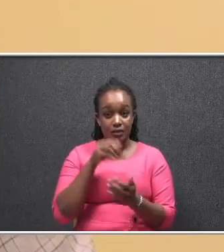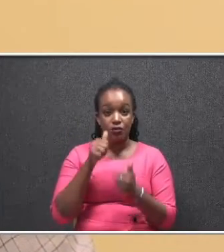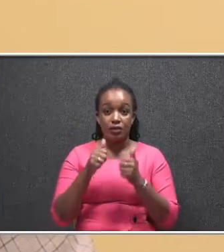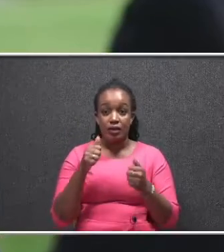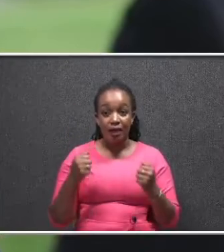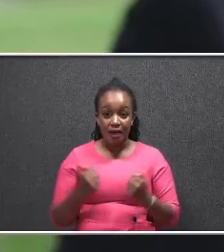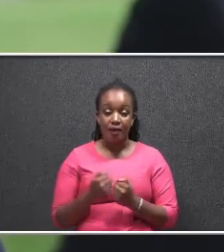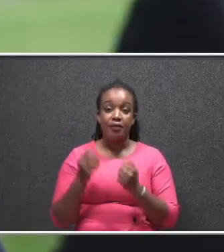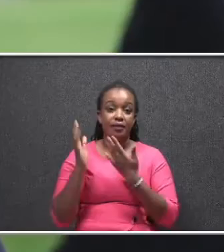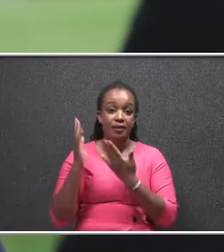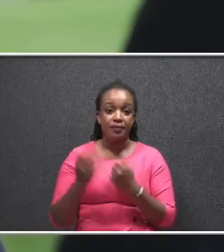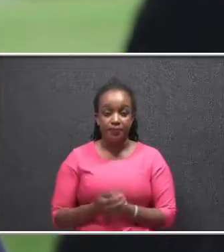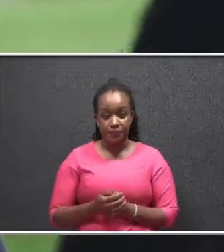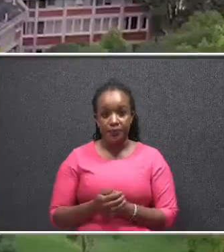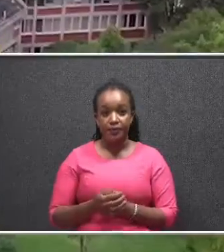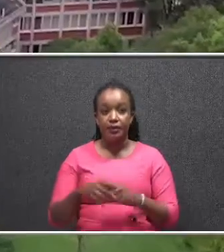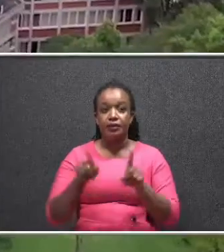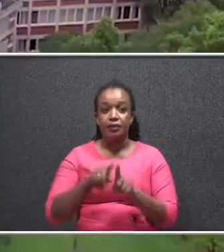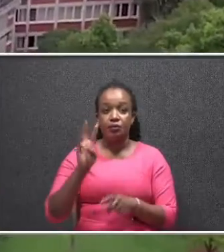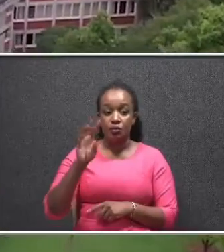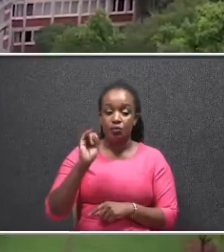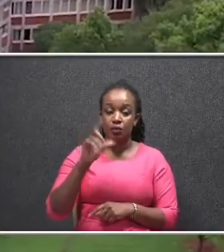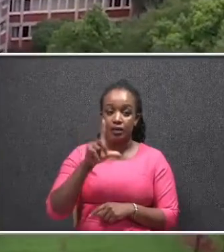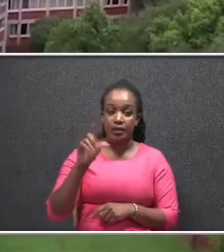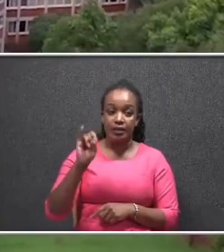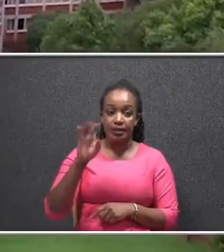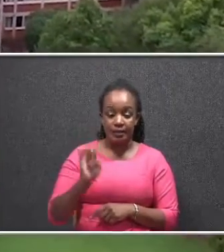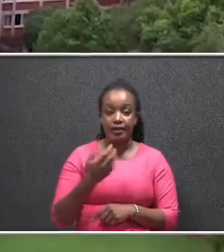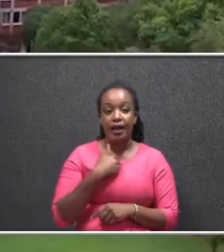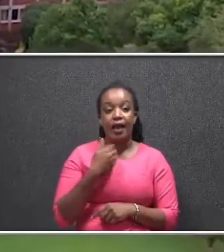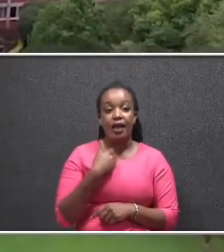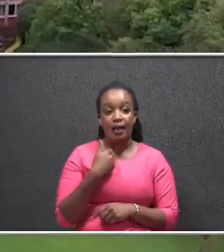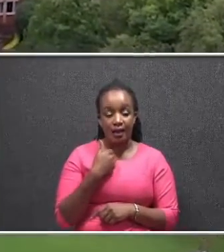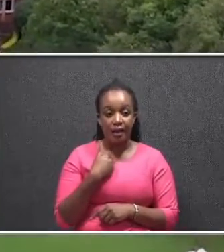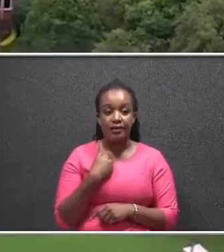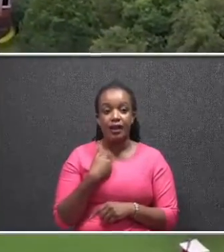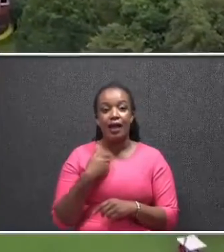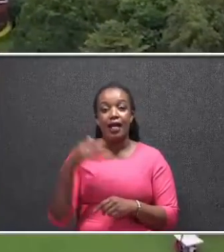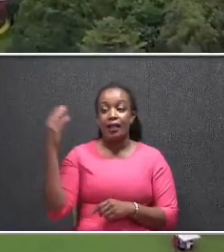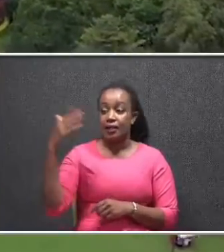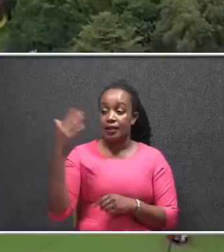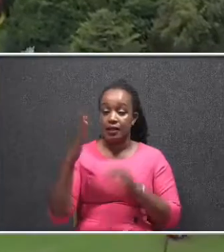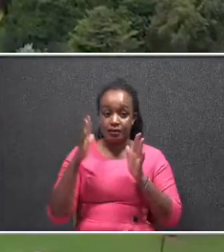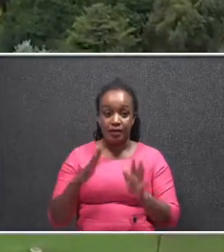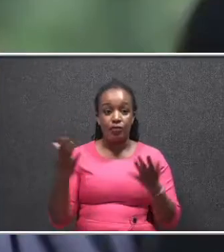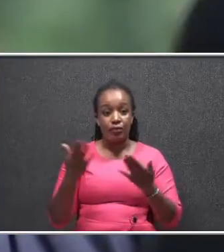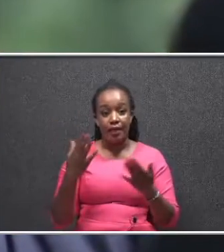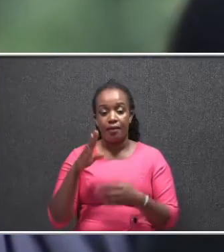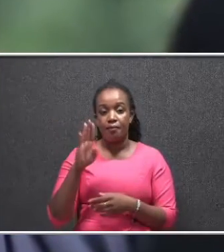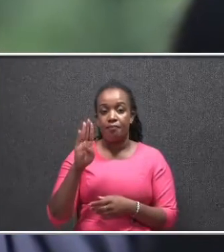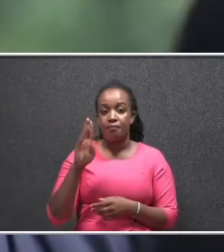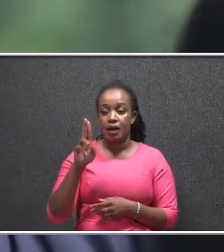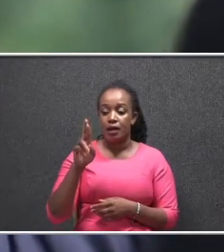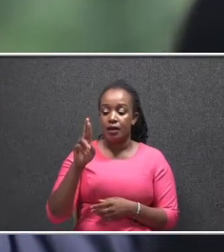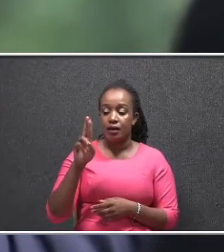mucormycosis also. Willie Kemboy is a biomedical scientist and a microbiology lecturer at Baraton University. When